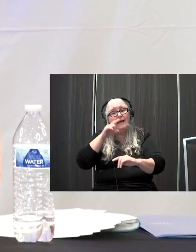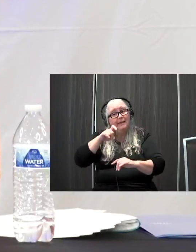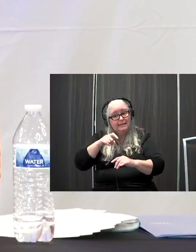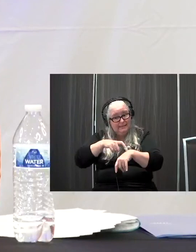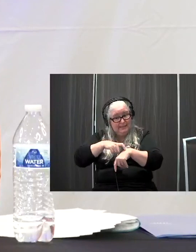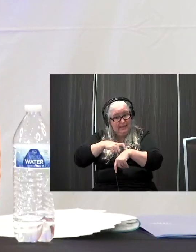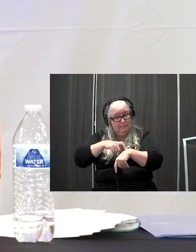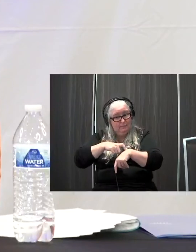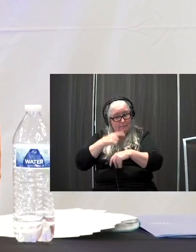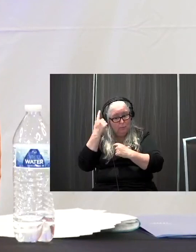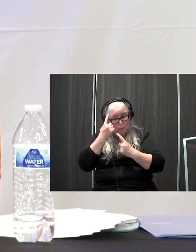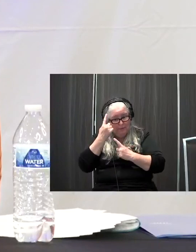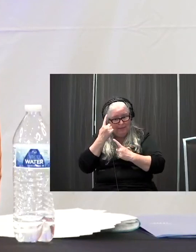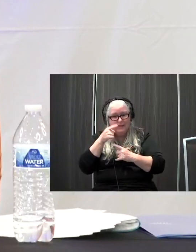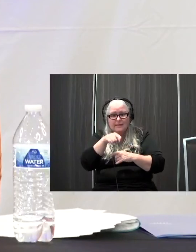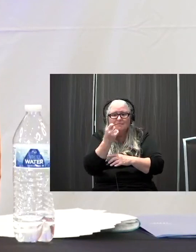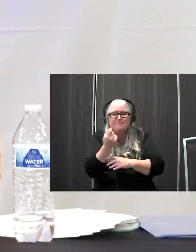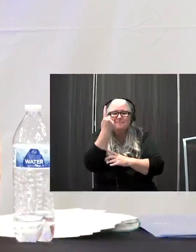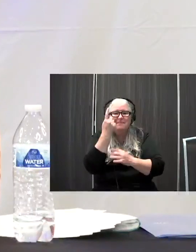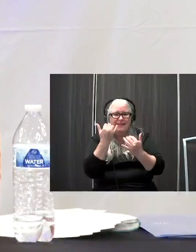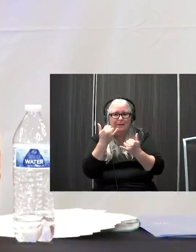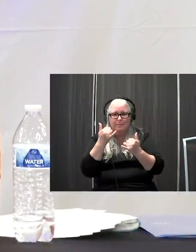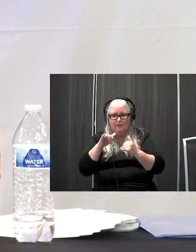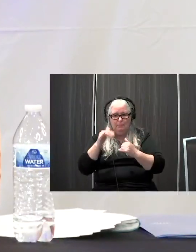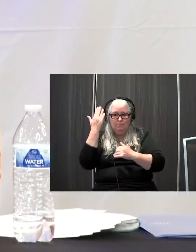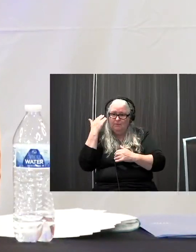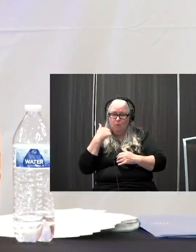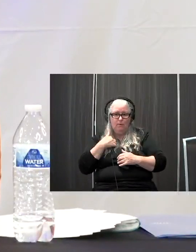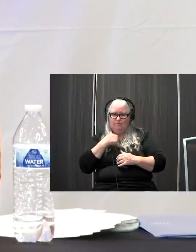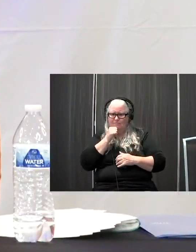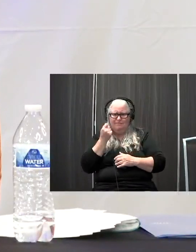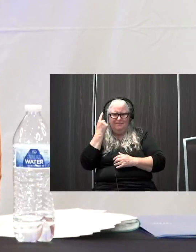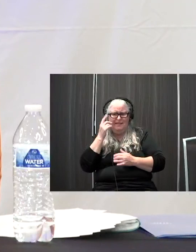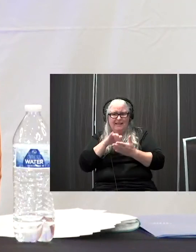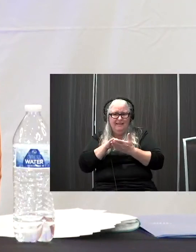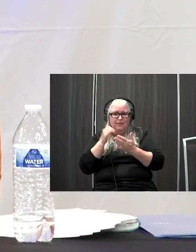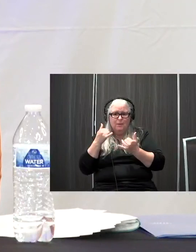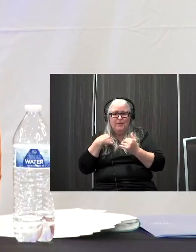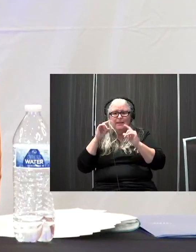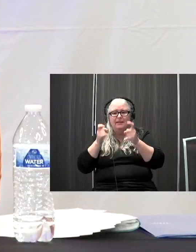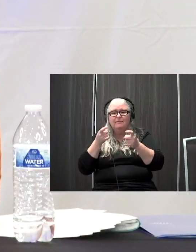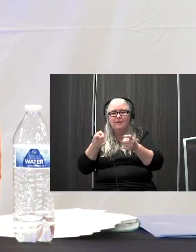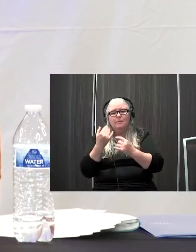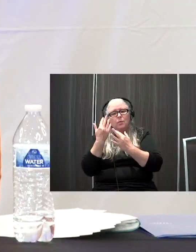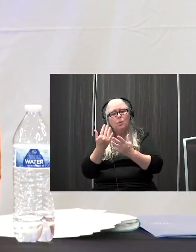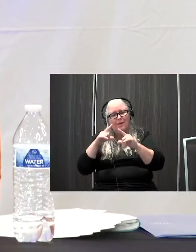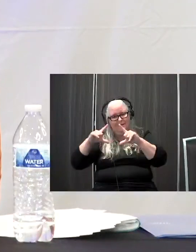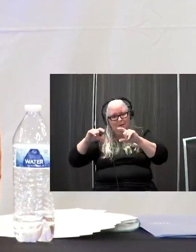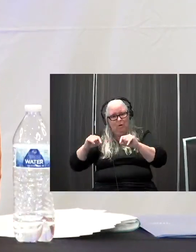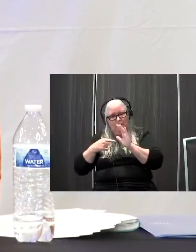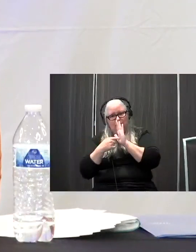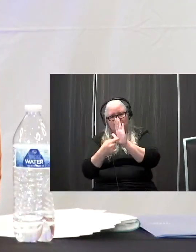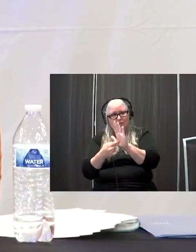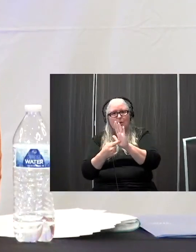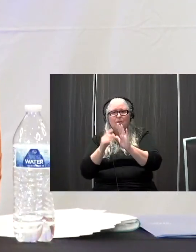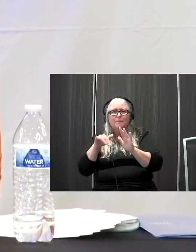he gets that. But at first he didn't. And so we would just give him the wait card. And practiced that. And practiced it also. That was the other thing,